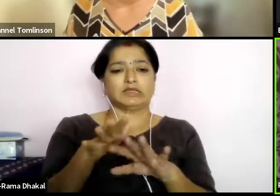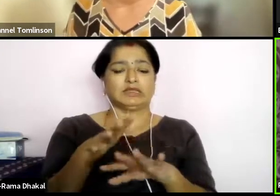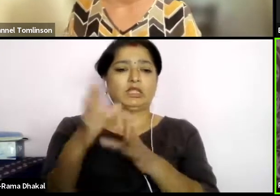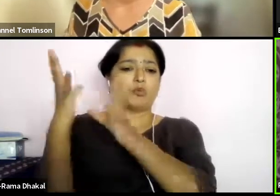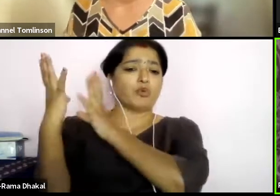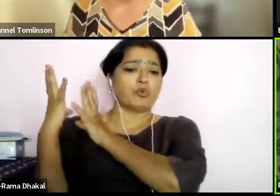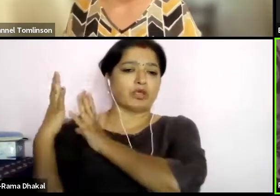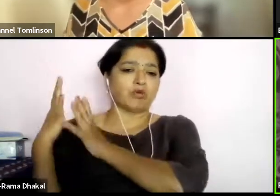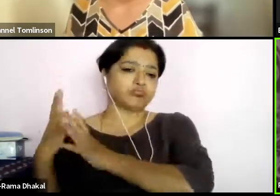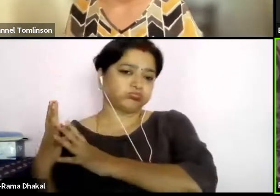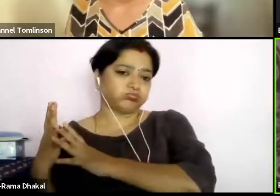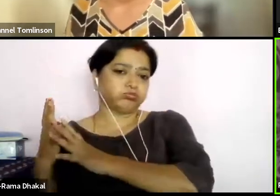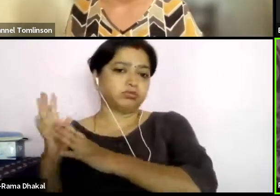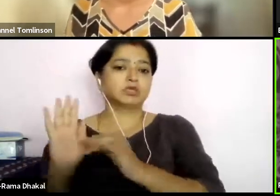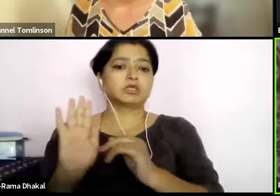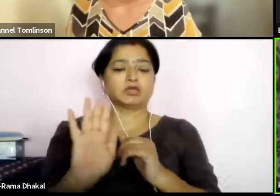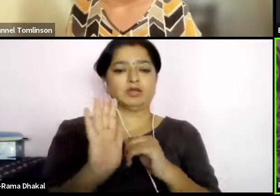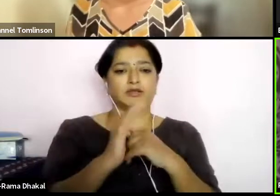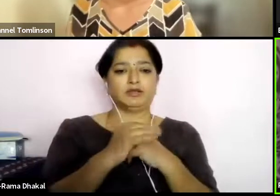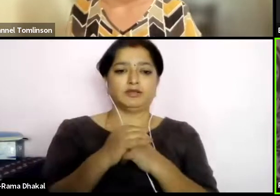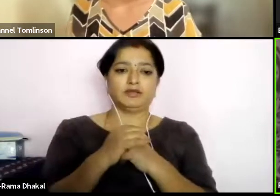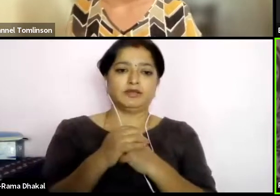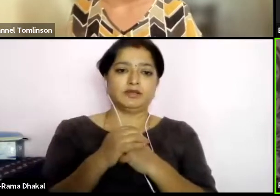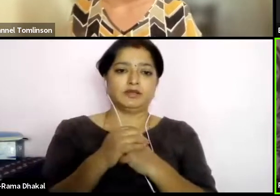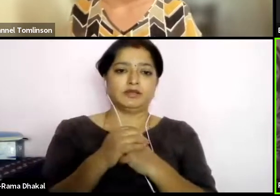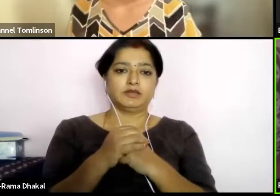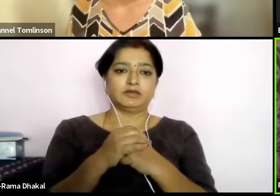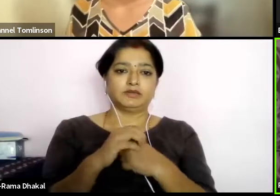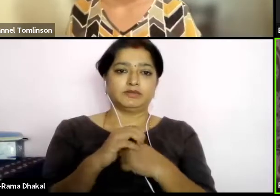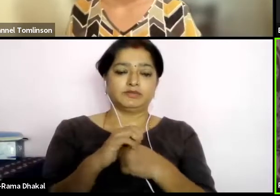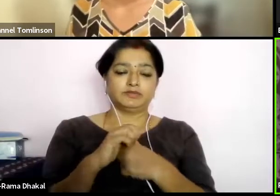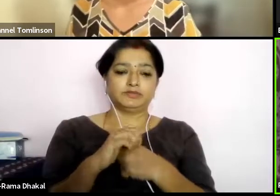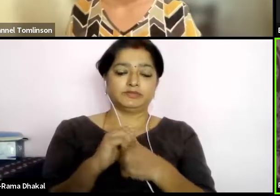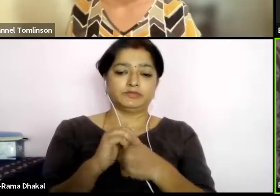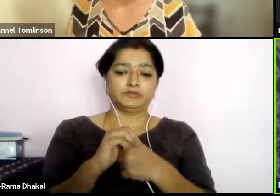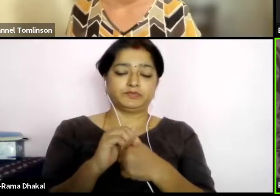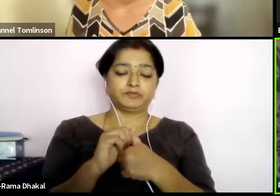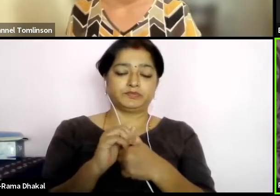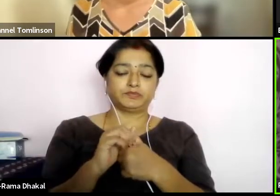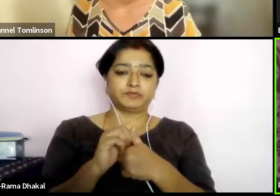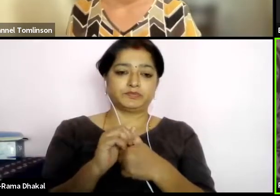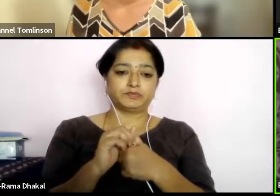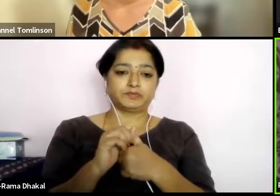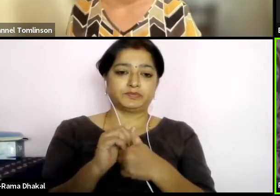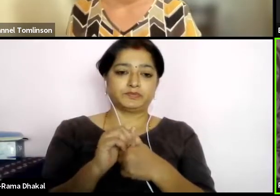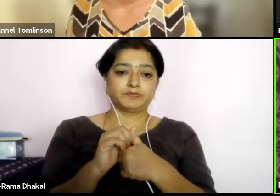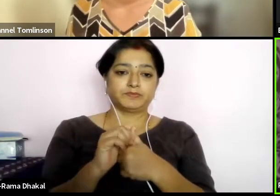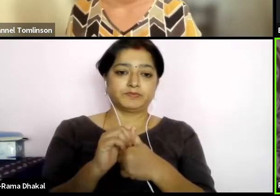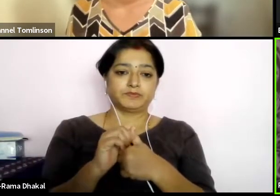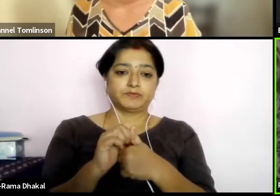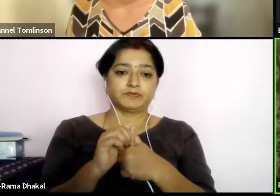they don't really support empowerment. They're always saying, every minute you're talking about